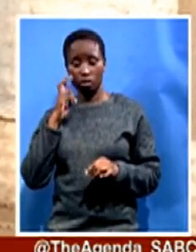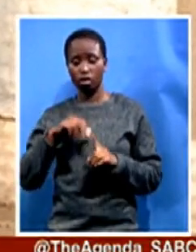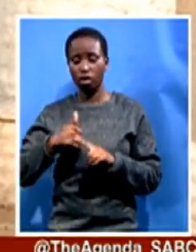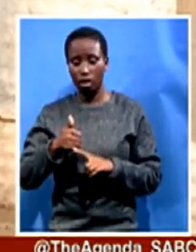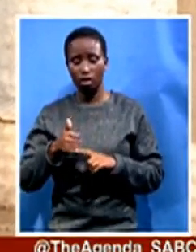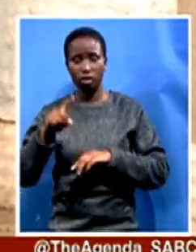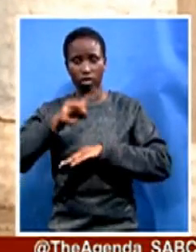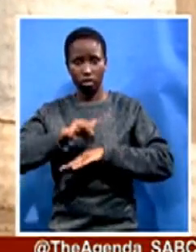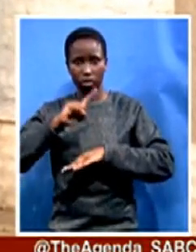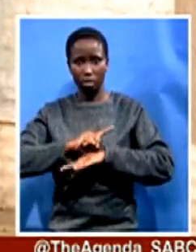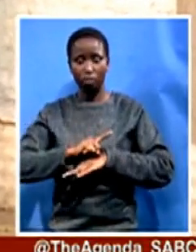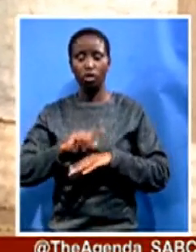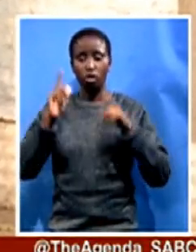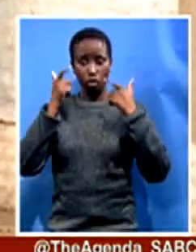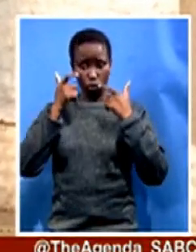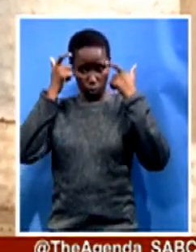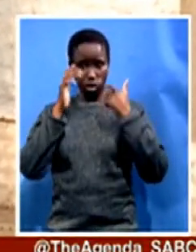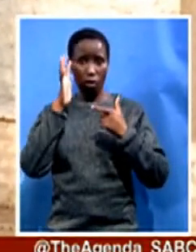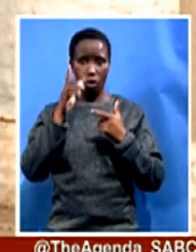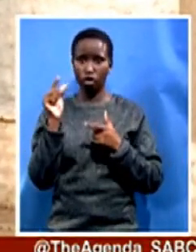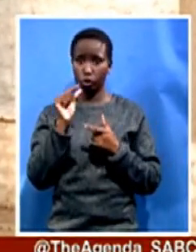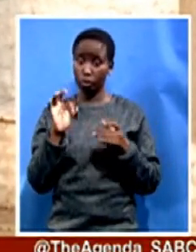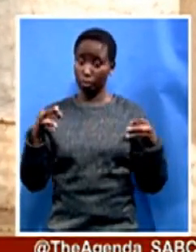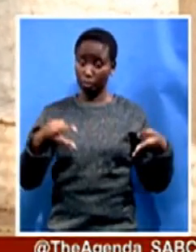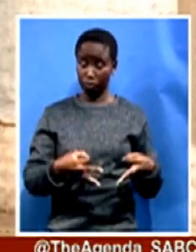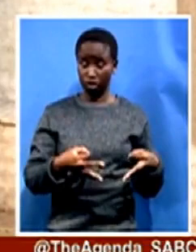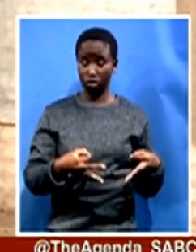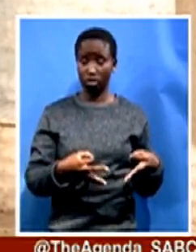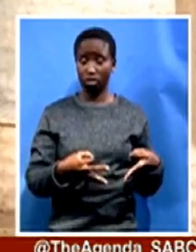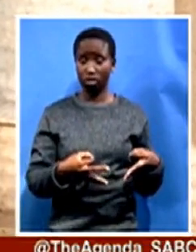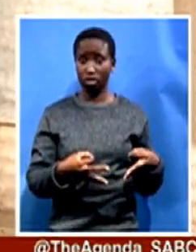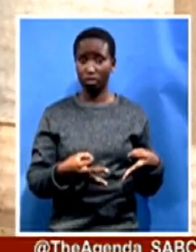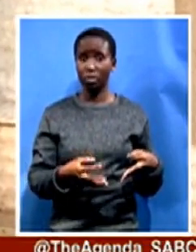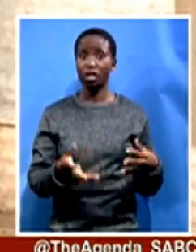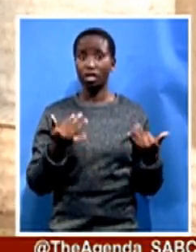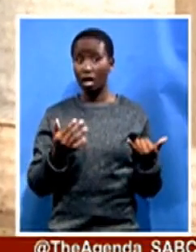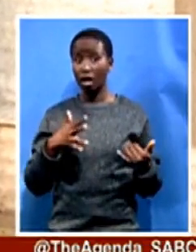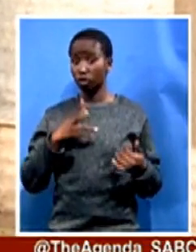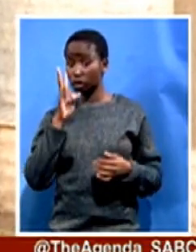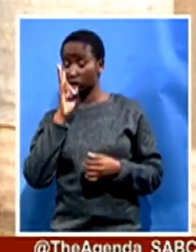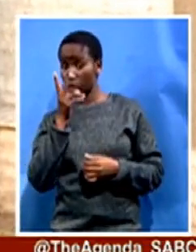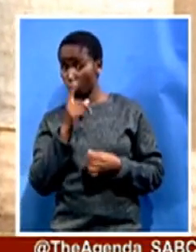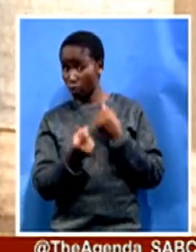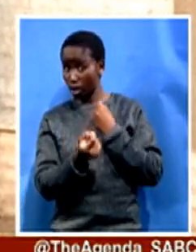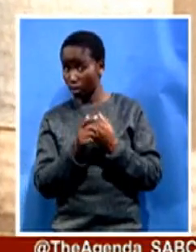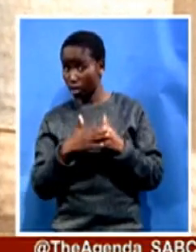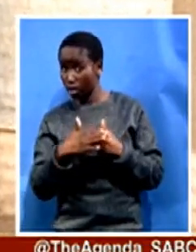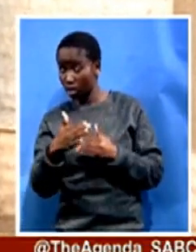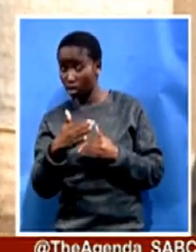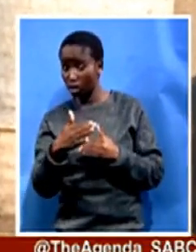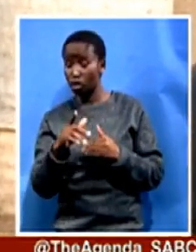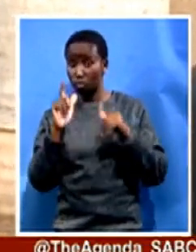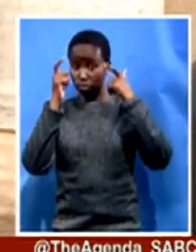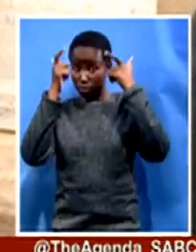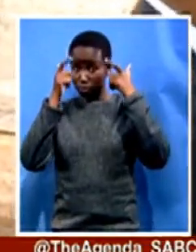It remains to be seen what will happen in terms of the throne of the AmaZulu royal family, which